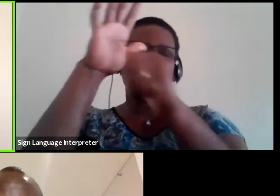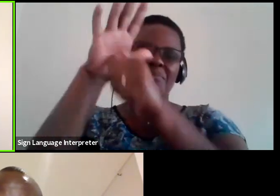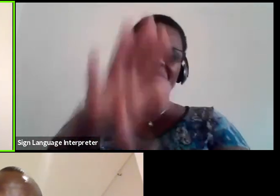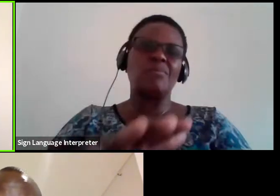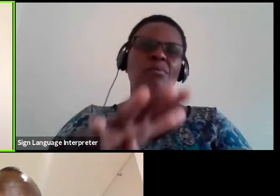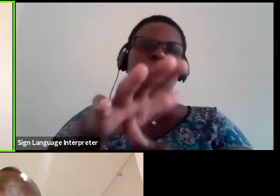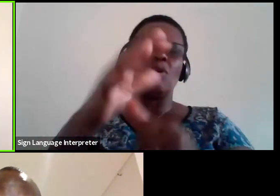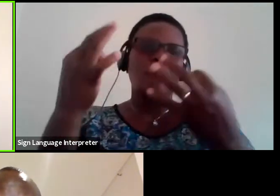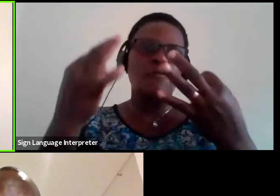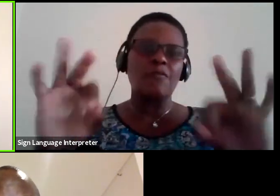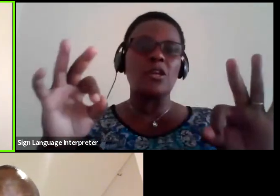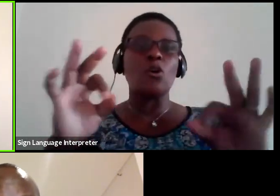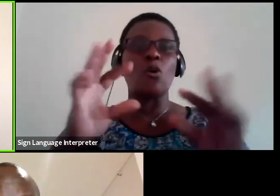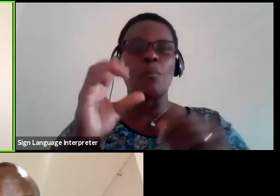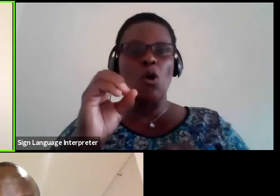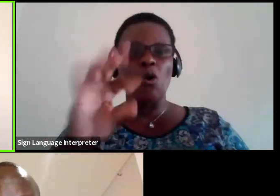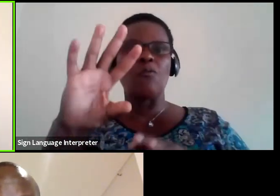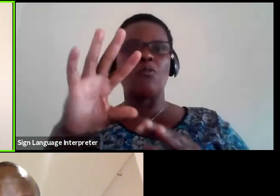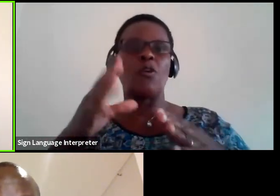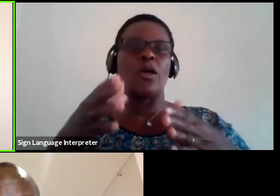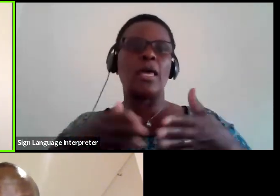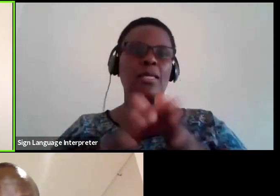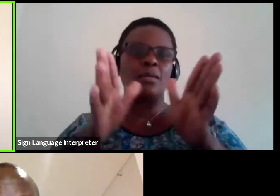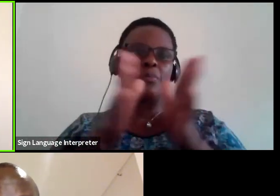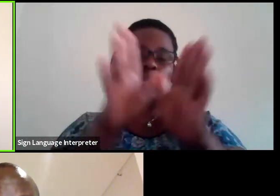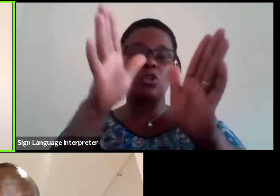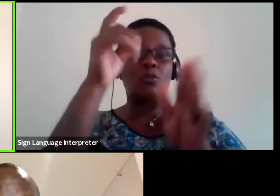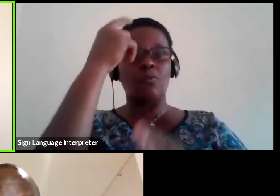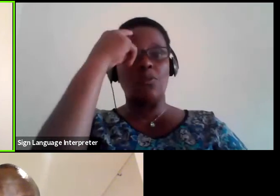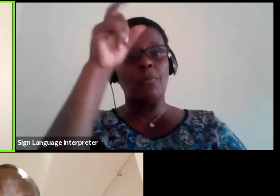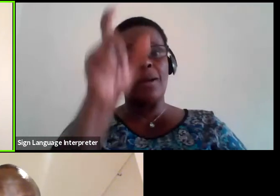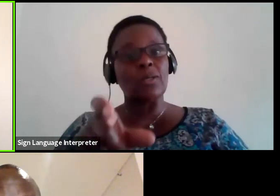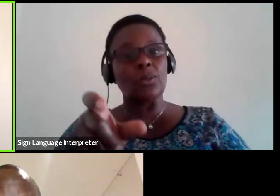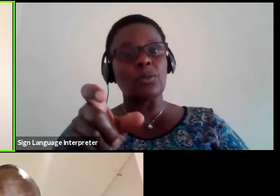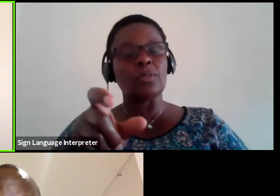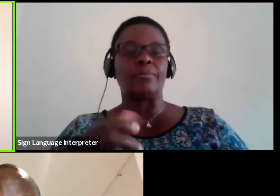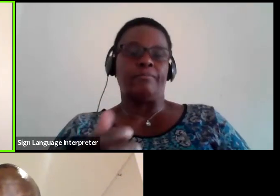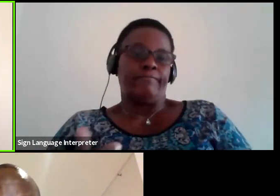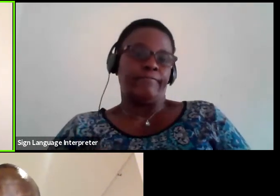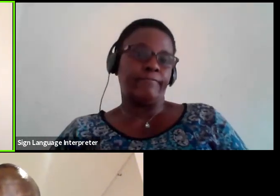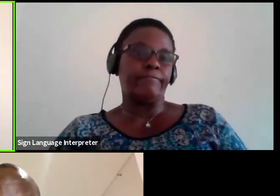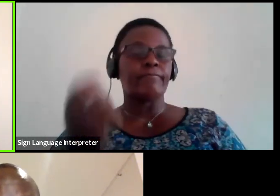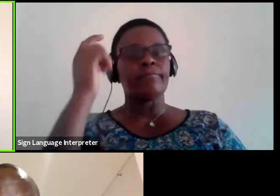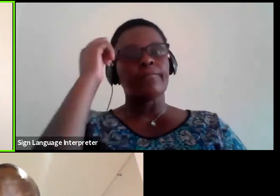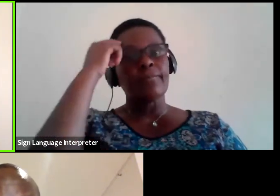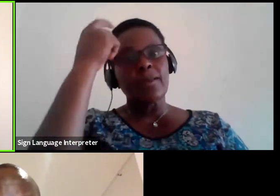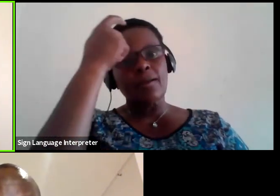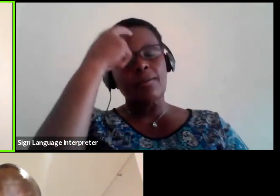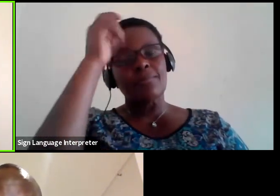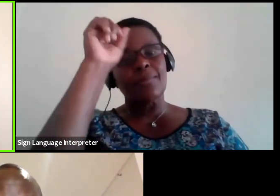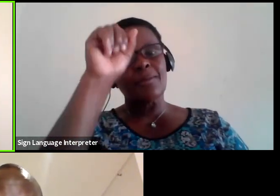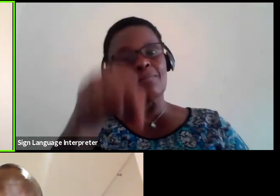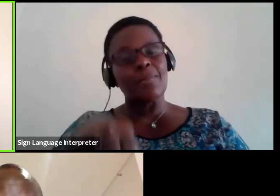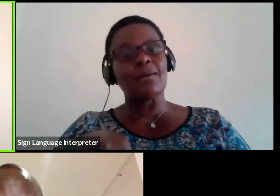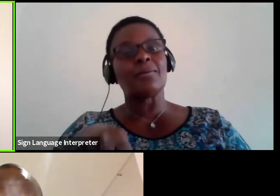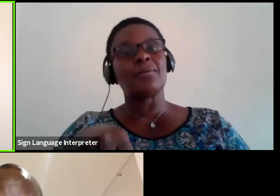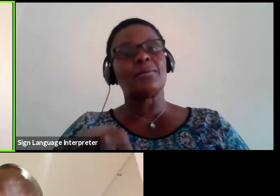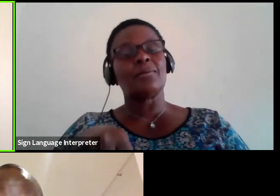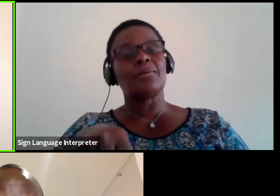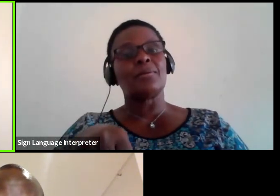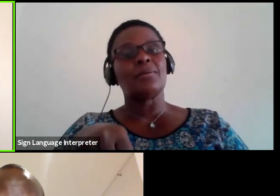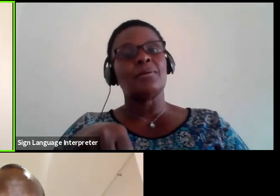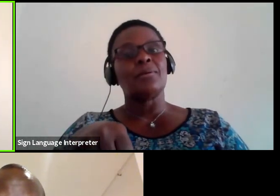and groups or persons. Should governments not take out time to erect digital inclusive